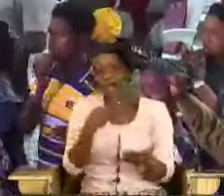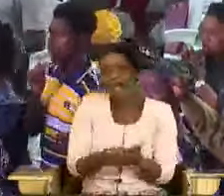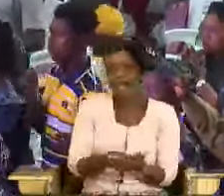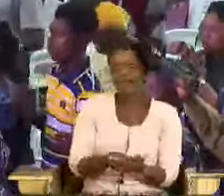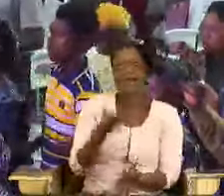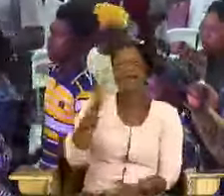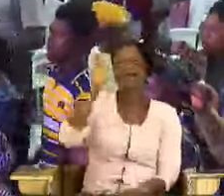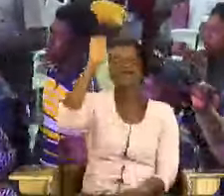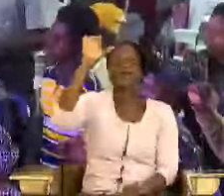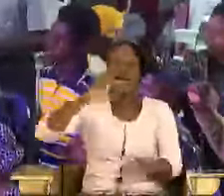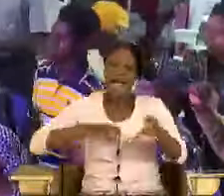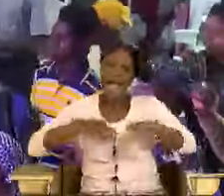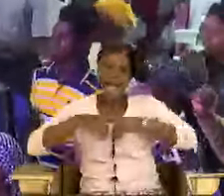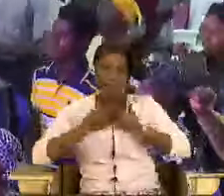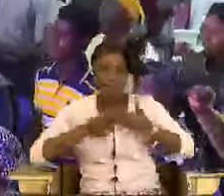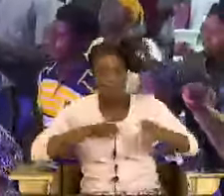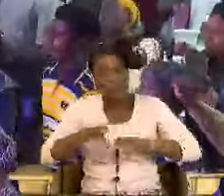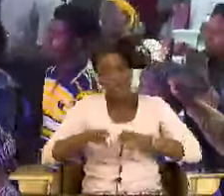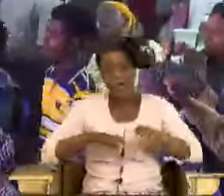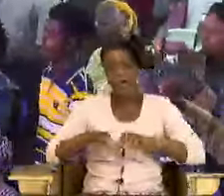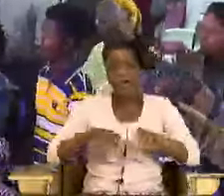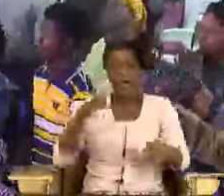God you